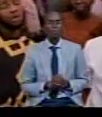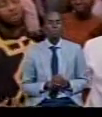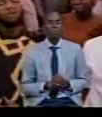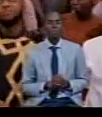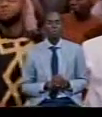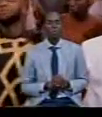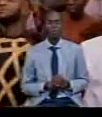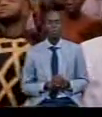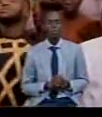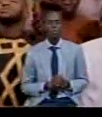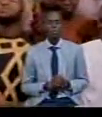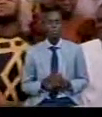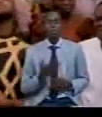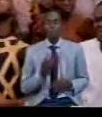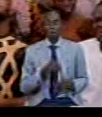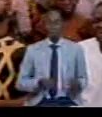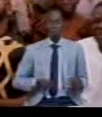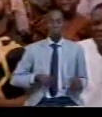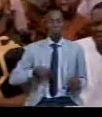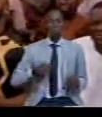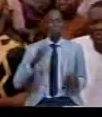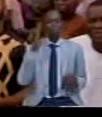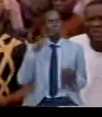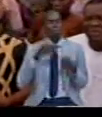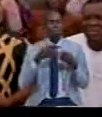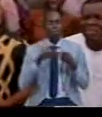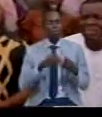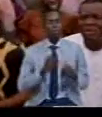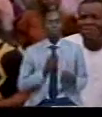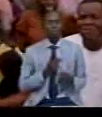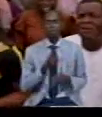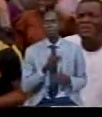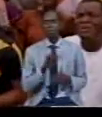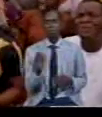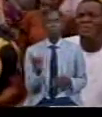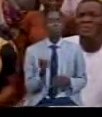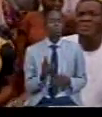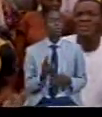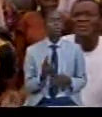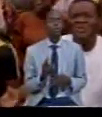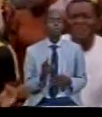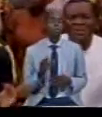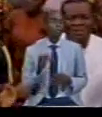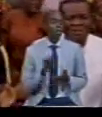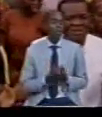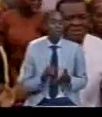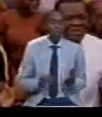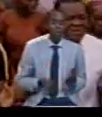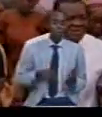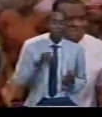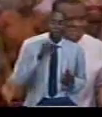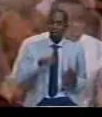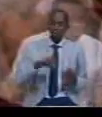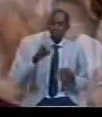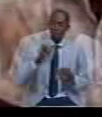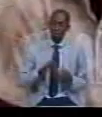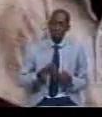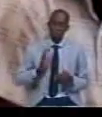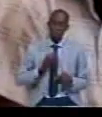And pride will take us nowhere. In fact, if that pride is still in the heart, it's a confirmation that we are not yet